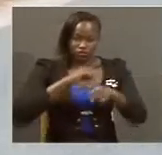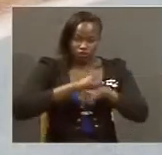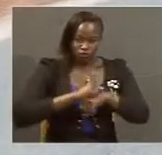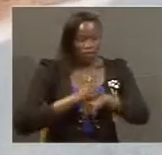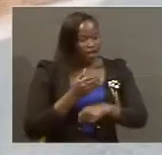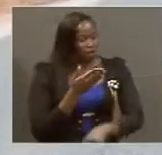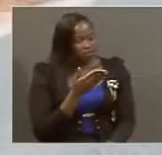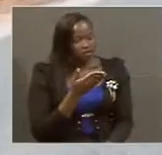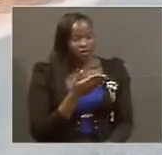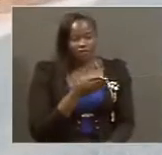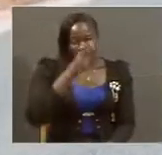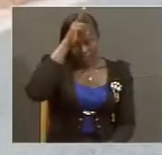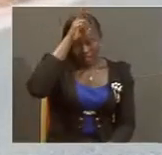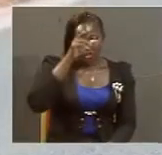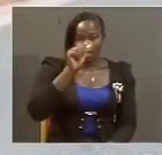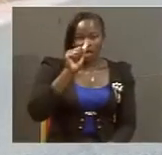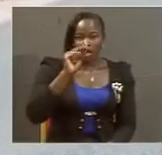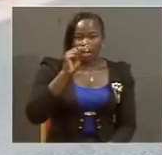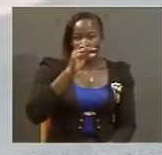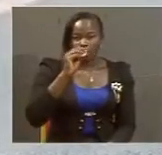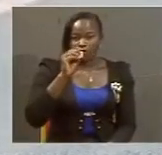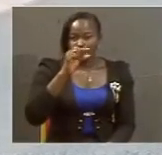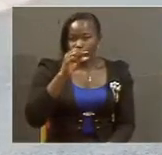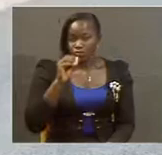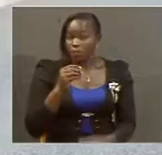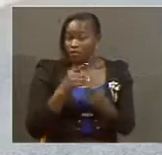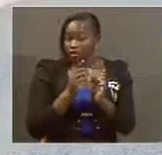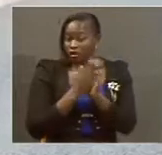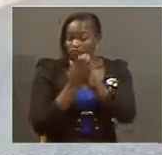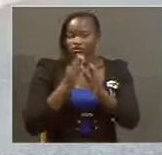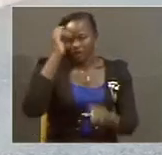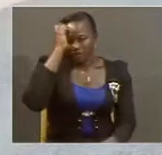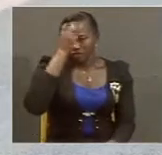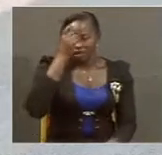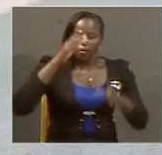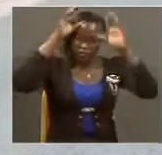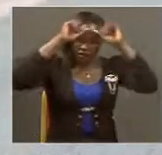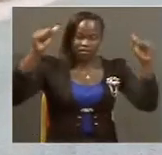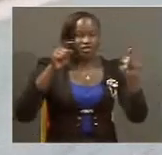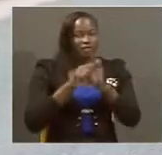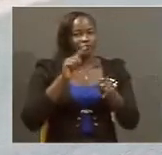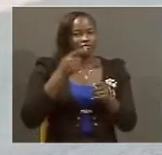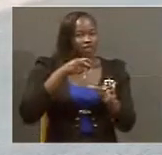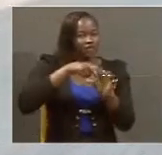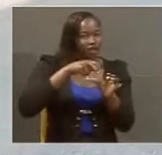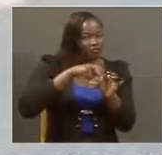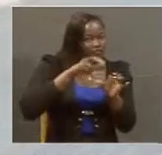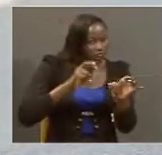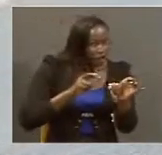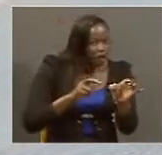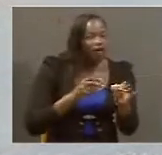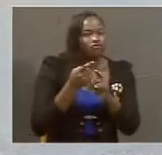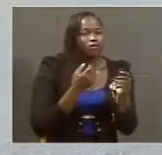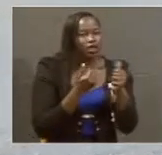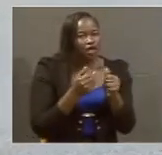Angobo Village, which was handed over to the government, the president made a stopover along Katakwi Moroto